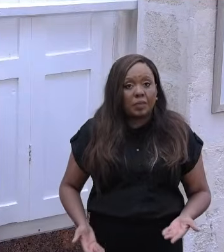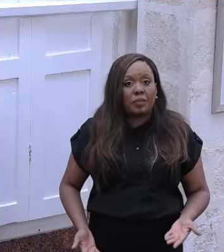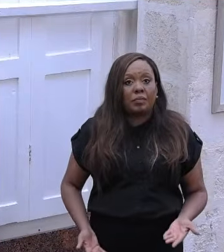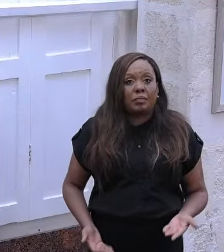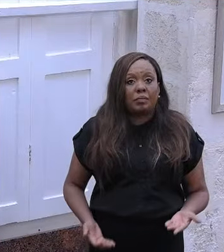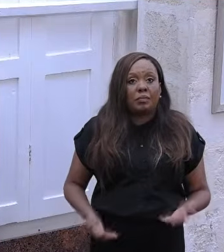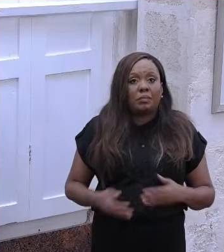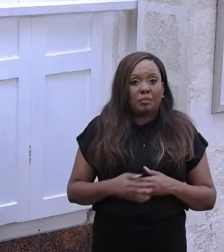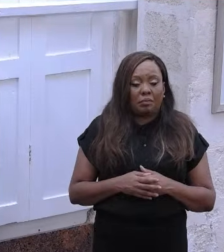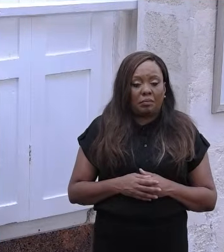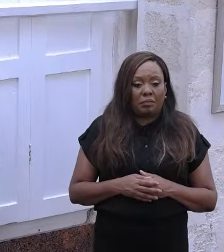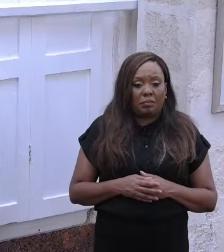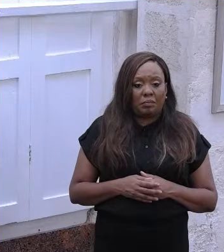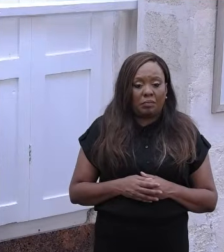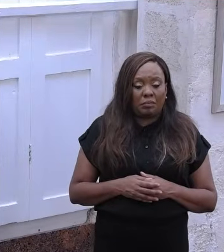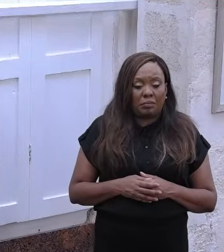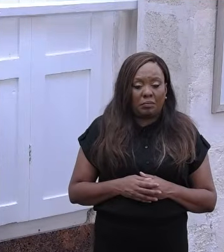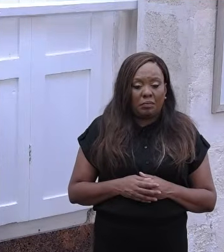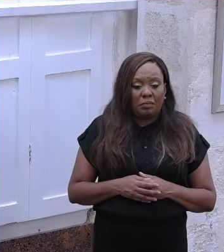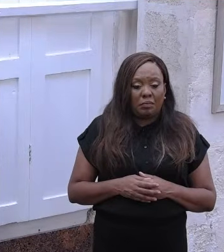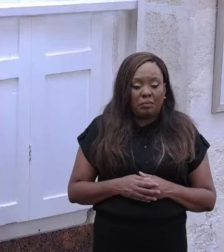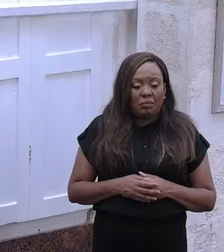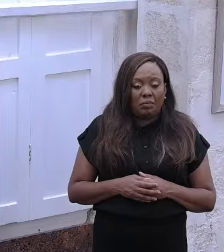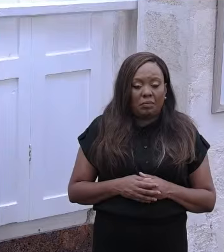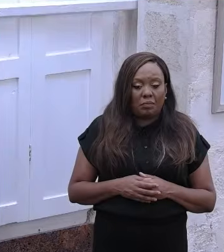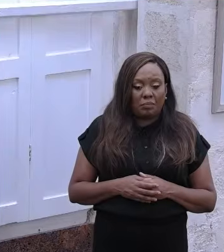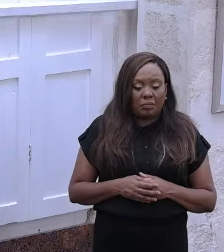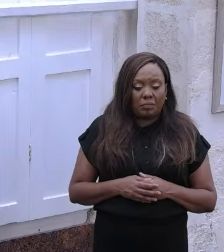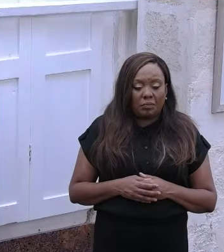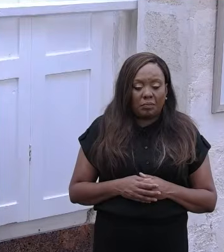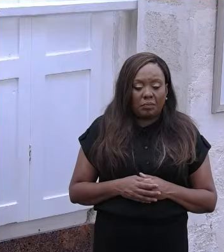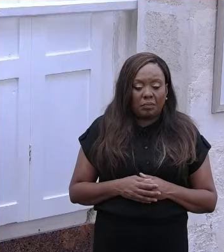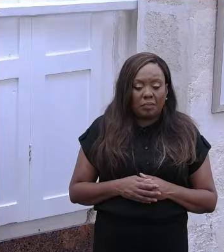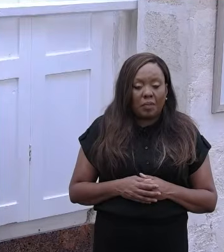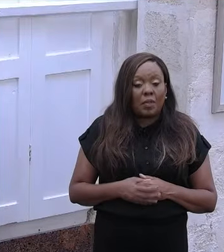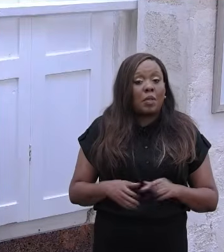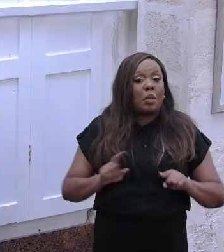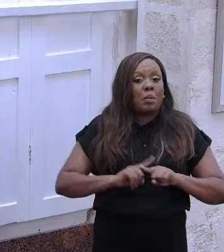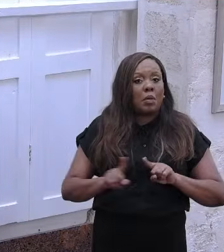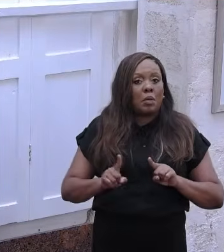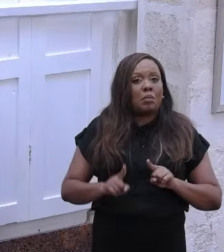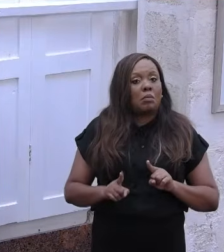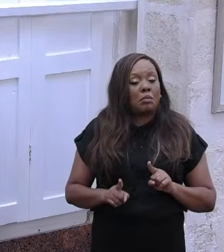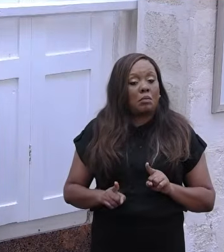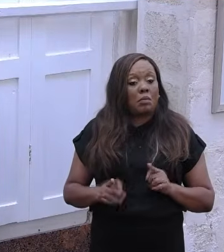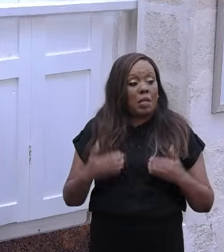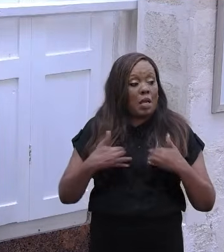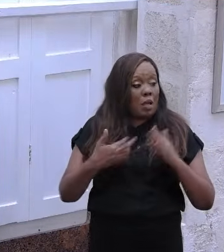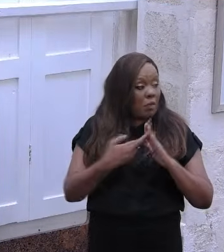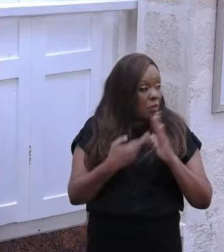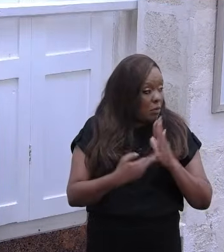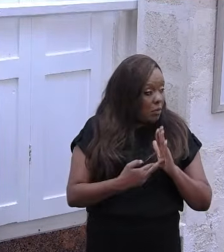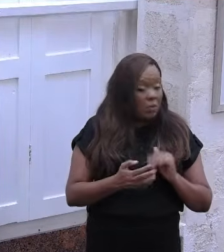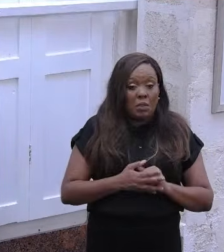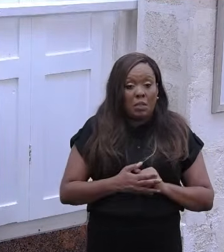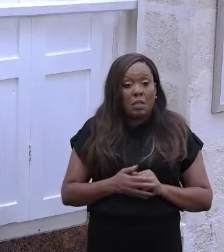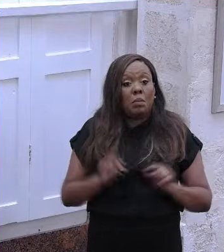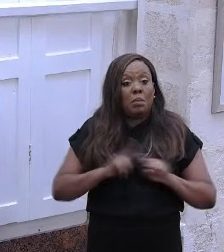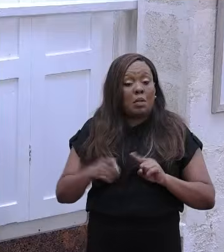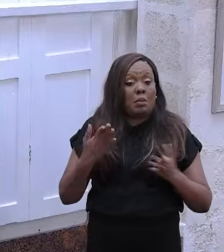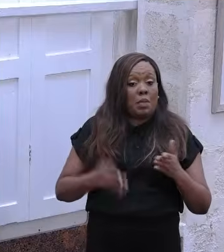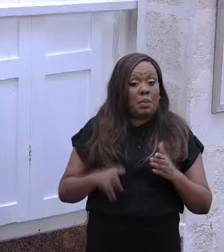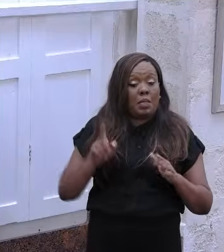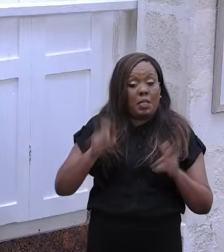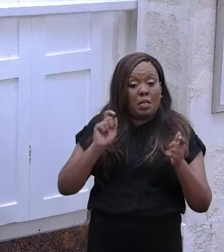then is, as I said before, the rules that govern how that should be done. And my thing is, it ought not